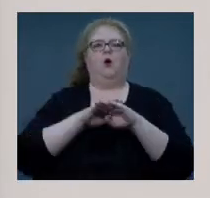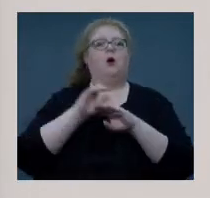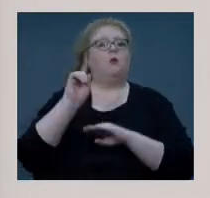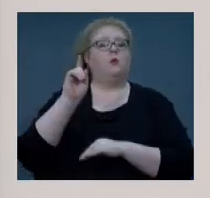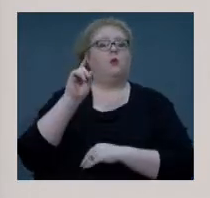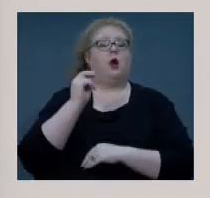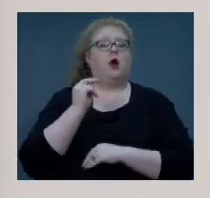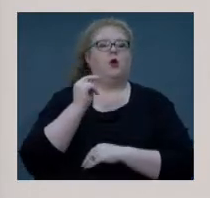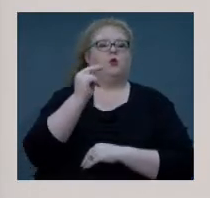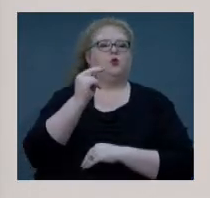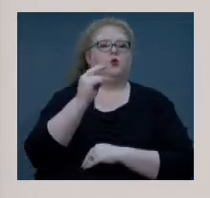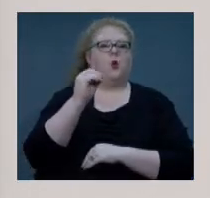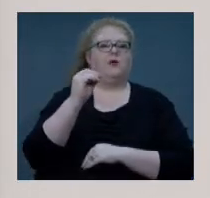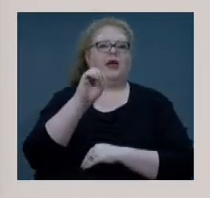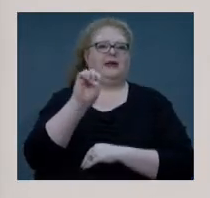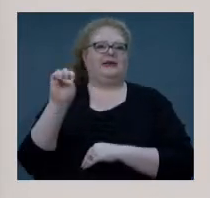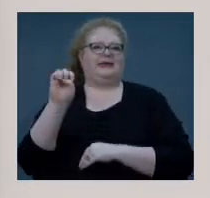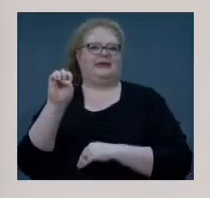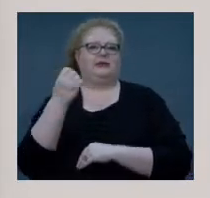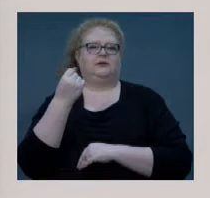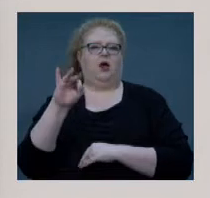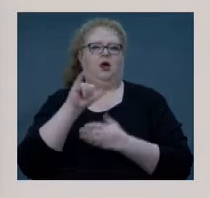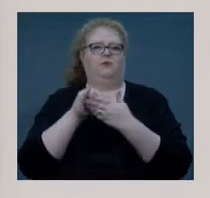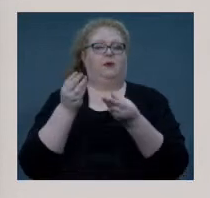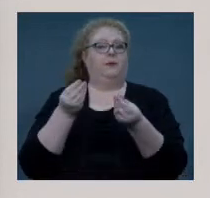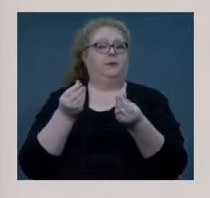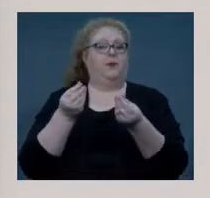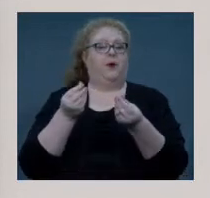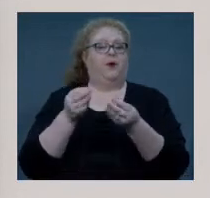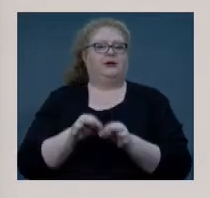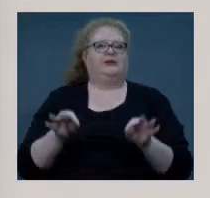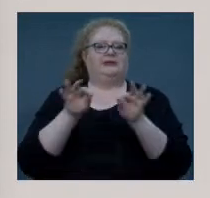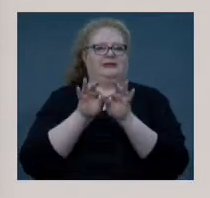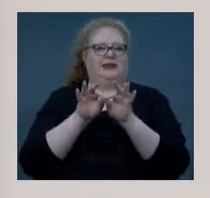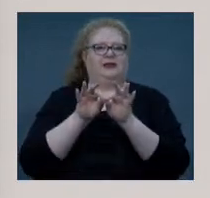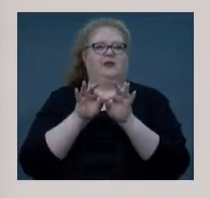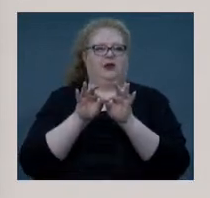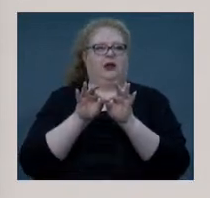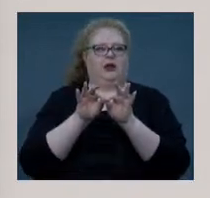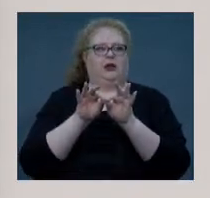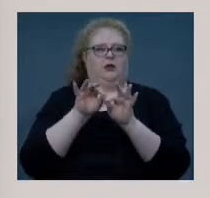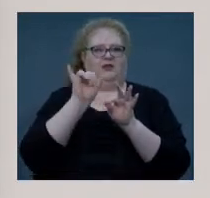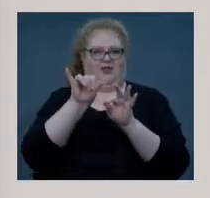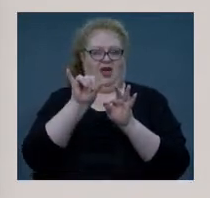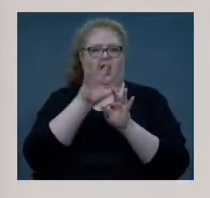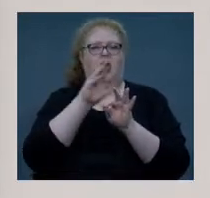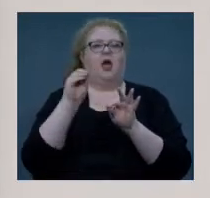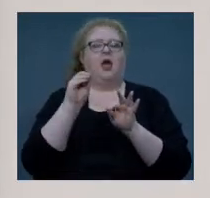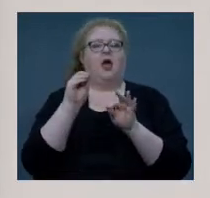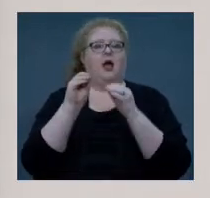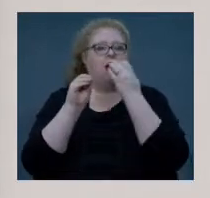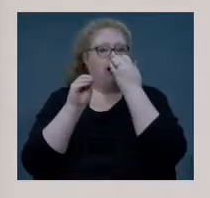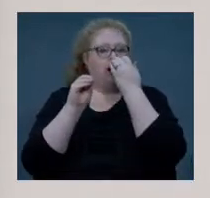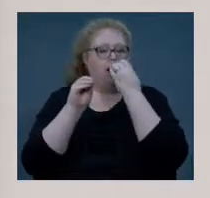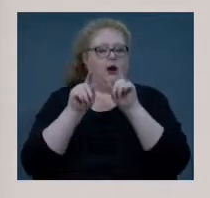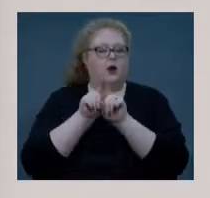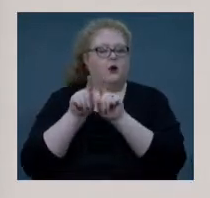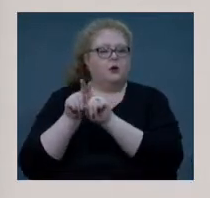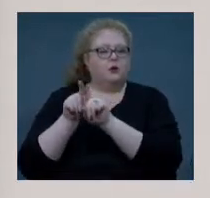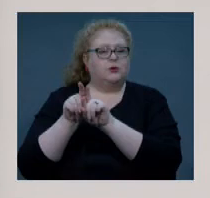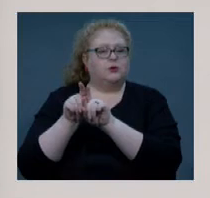north and the east side of the property, significantly with there. Then also